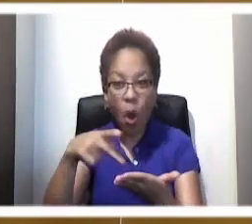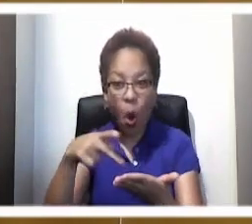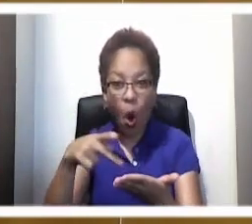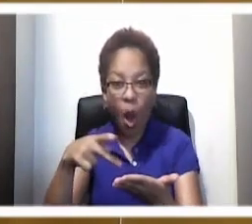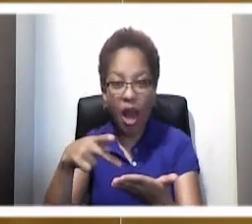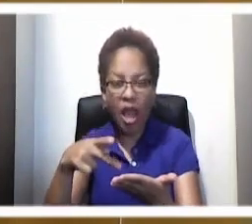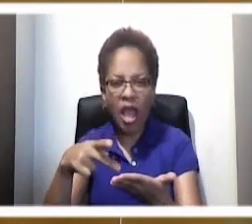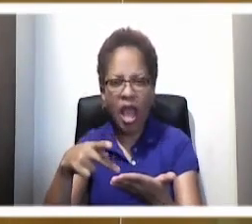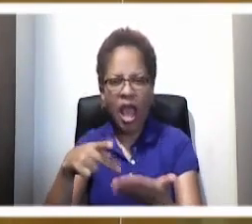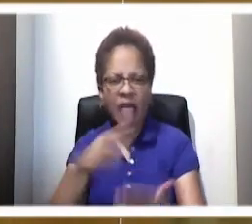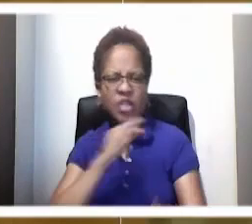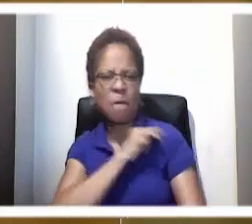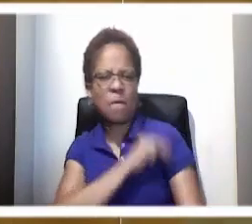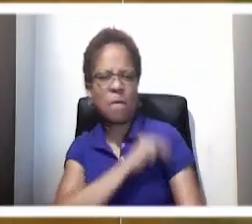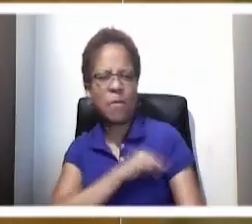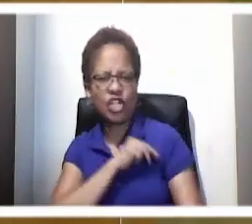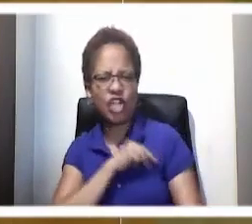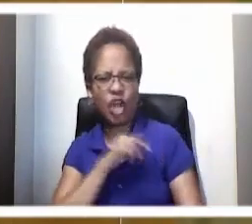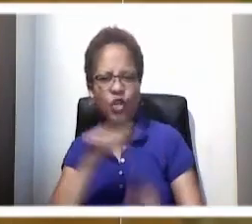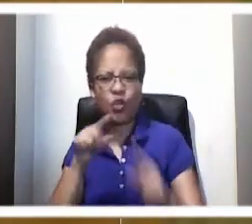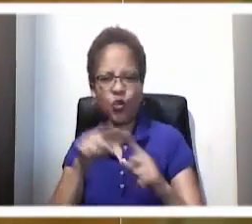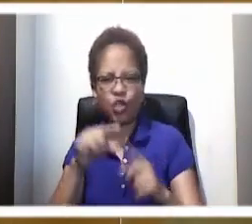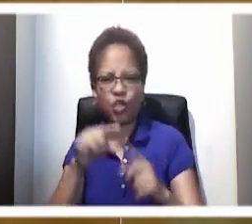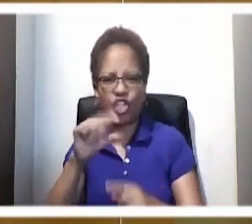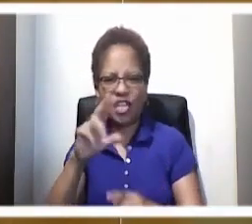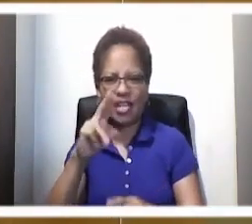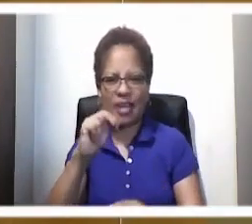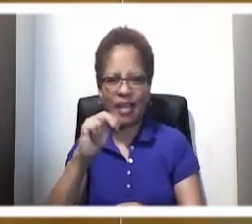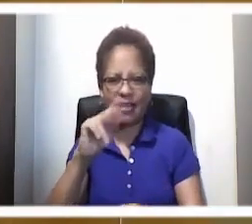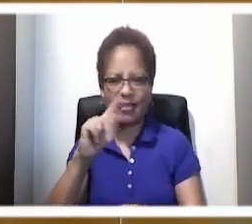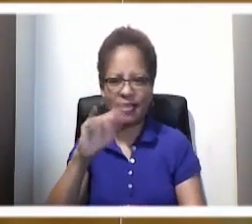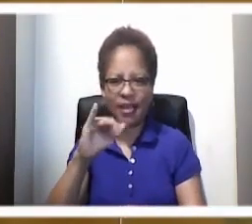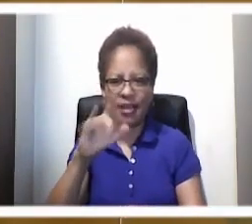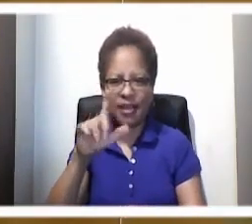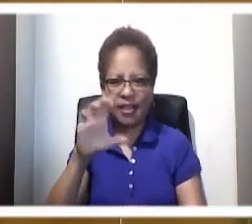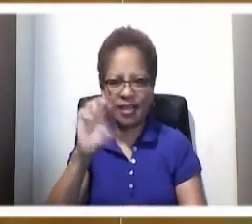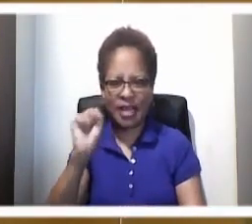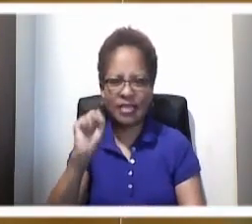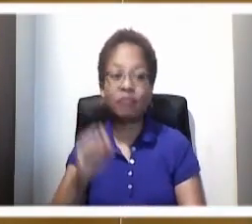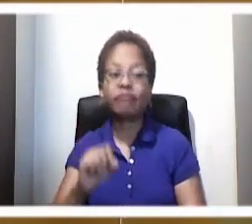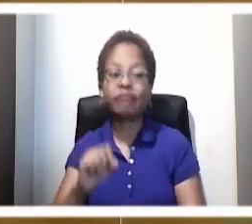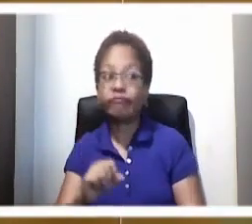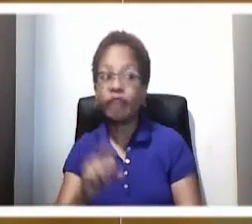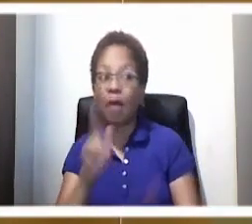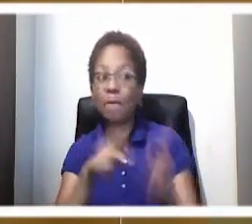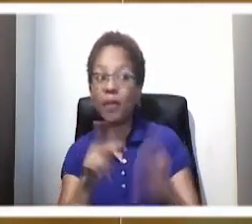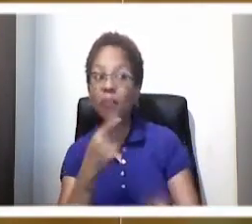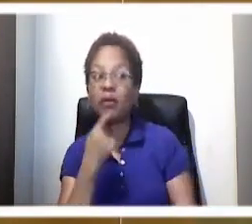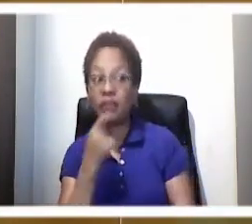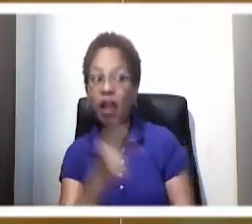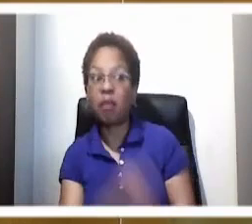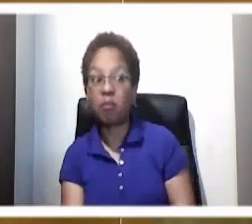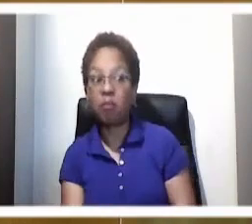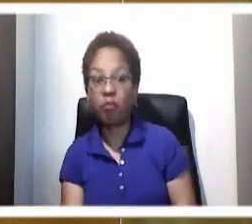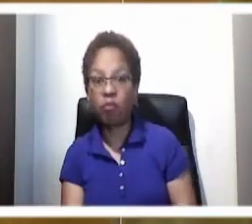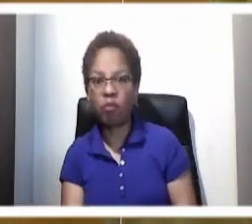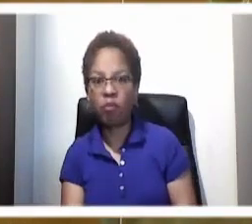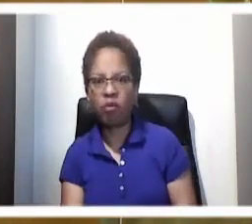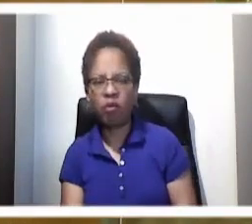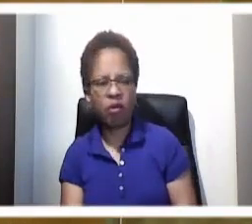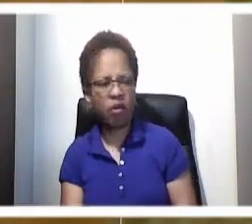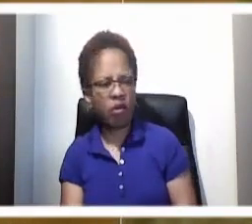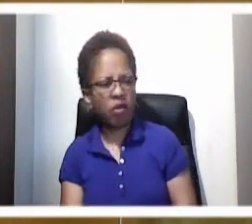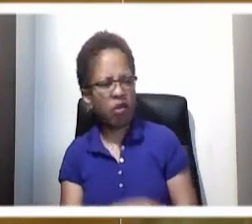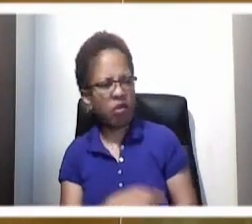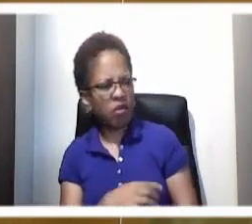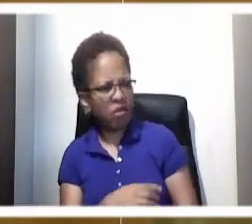Gentile. In other words, there were persons who were saying to Paul, "You are not an apostle. How can you identify